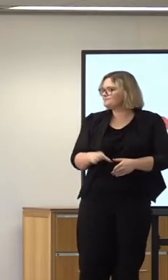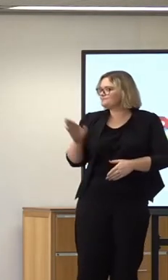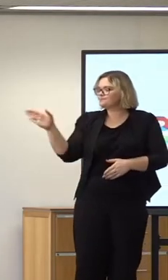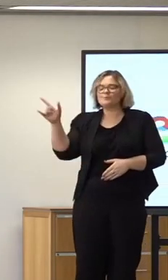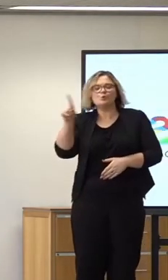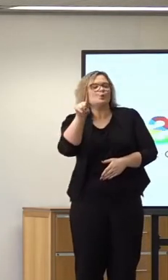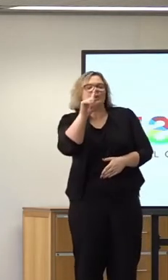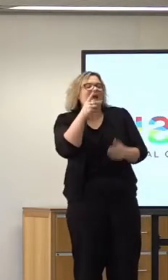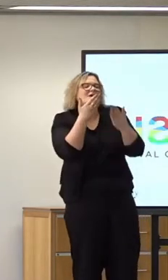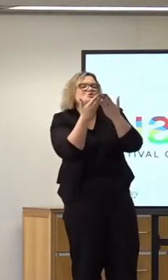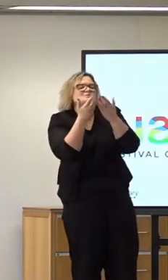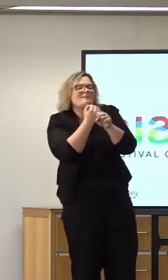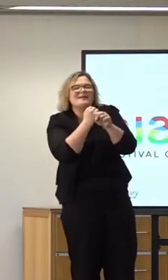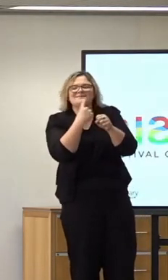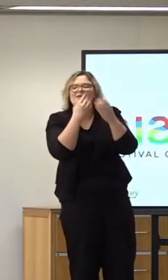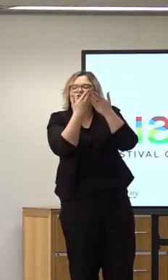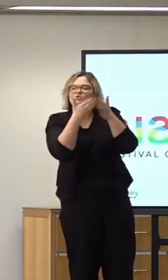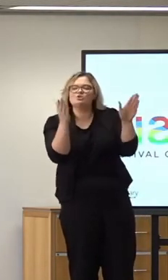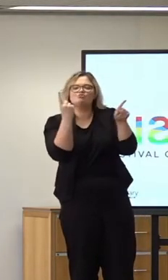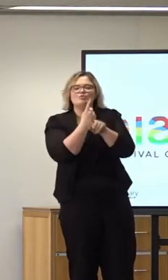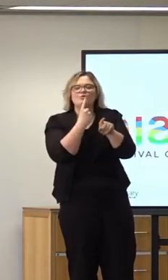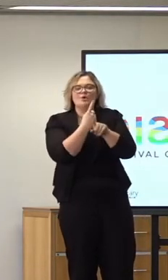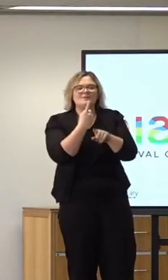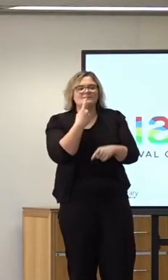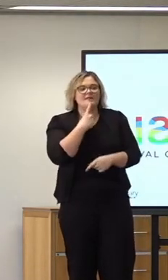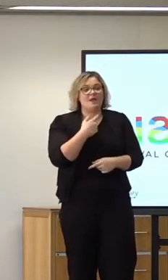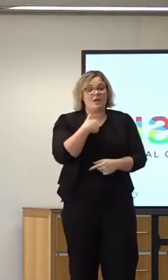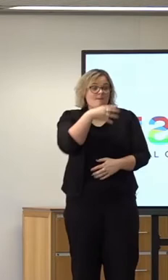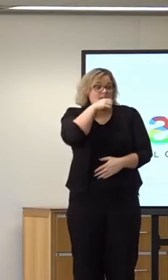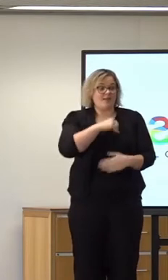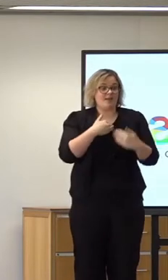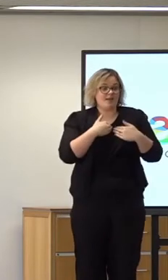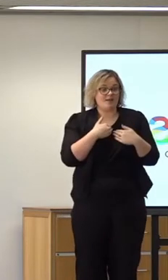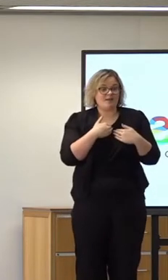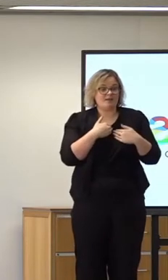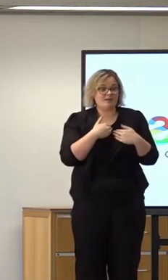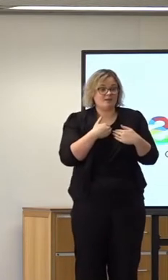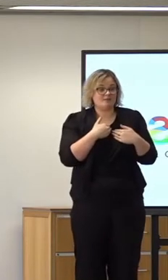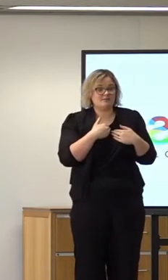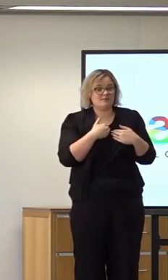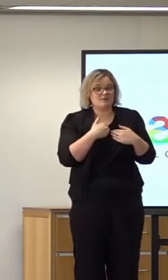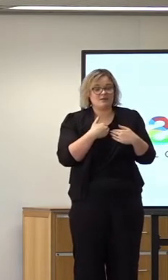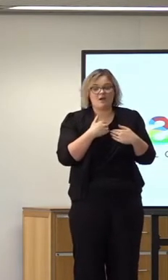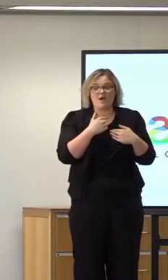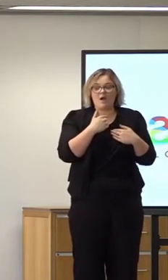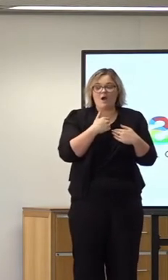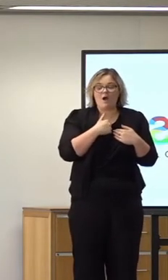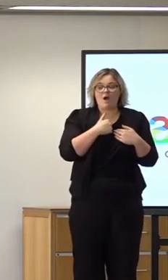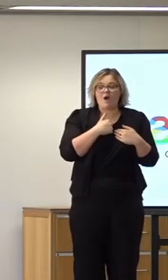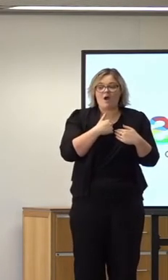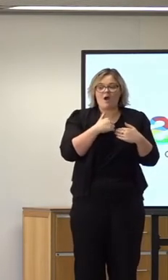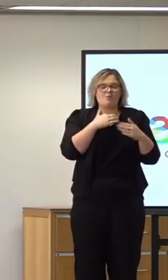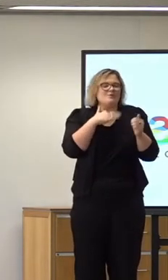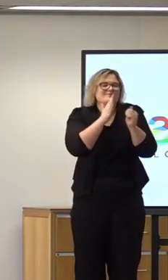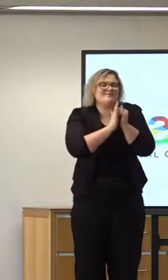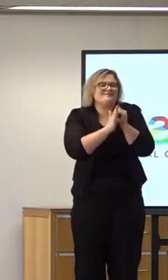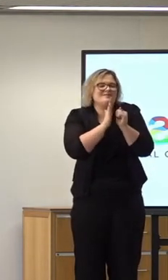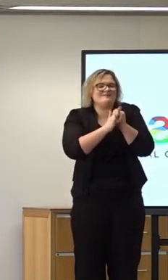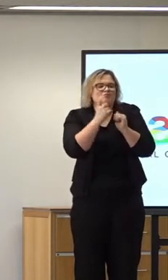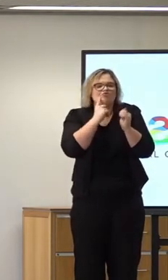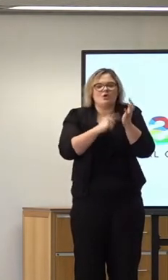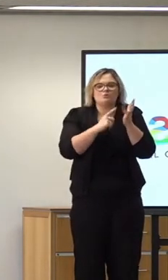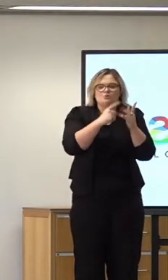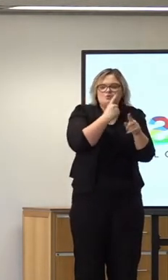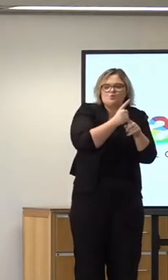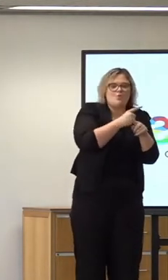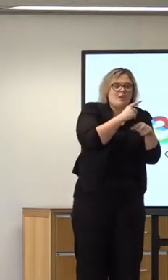generalise representation in the sense that I'm a disabled man, I have a chondroplasia, but I would not dare try to speak on